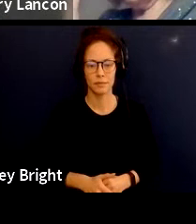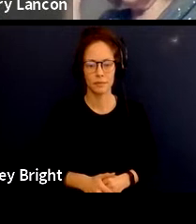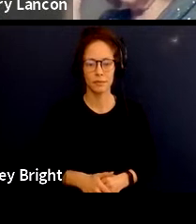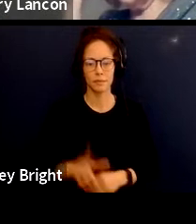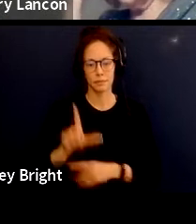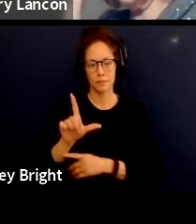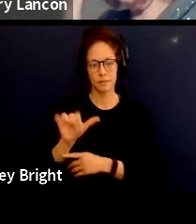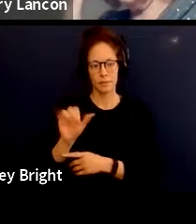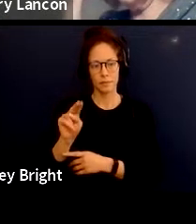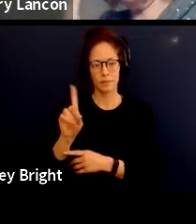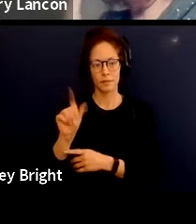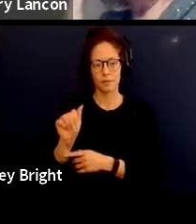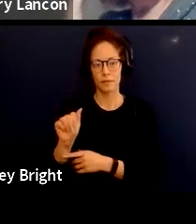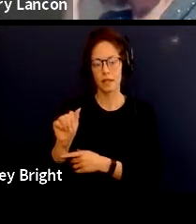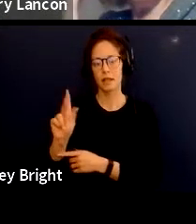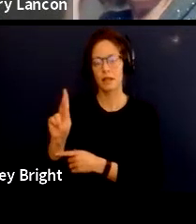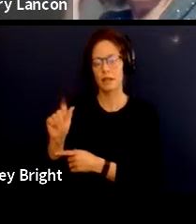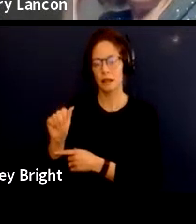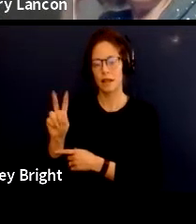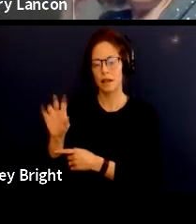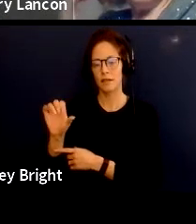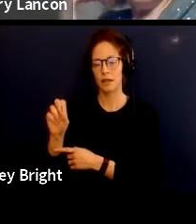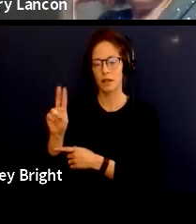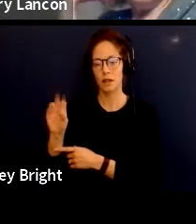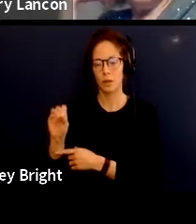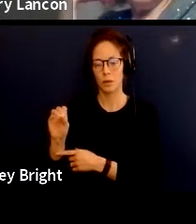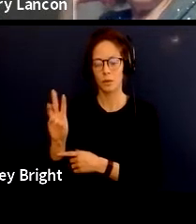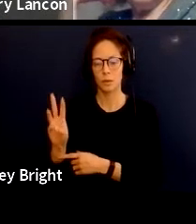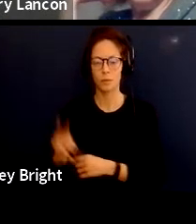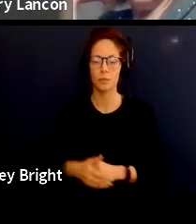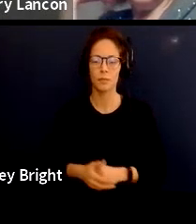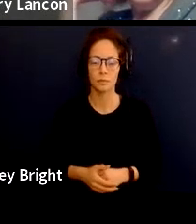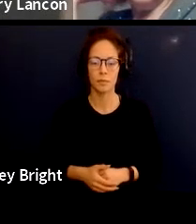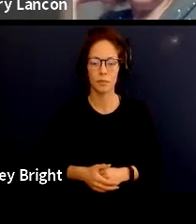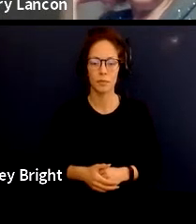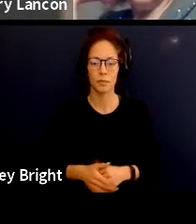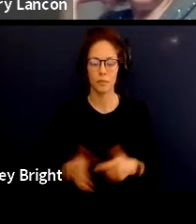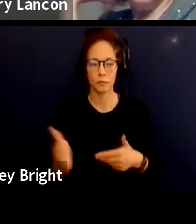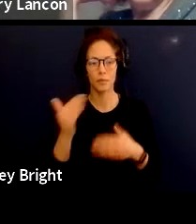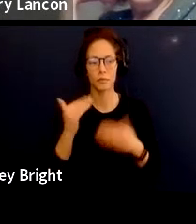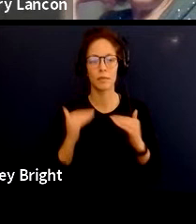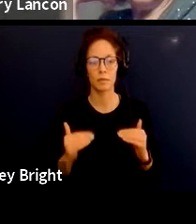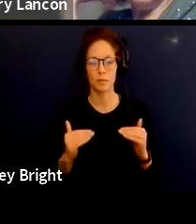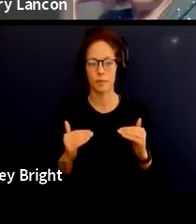Linda Clavino, you're up next. After that will be